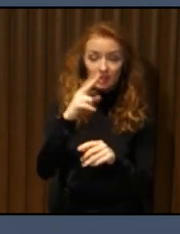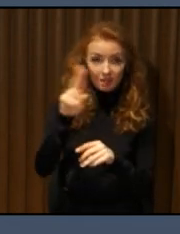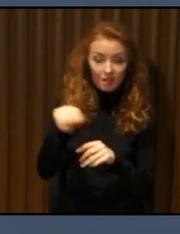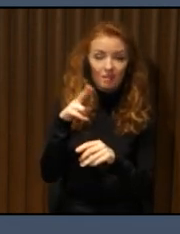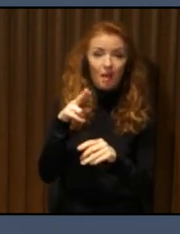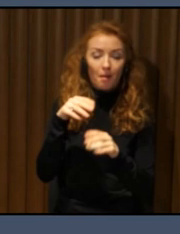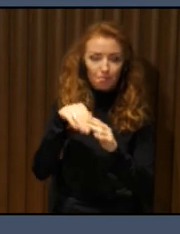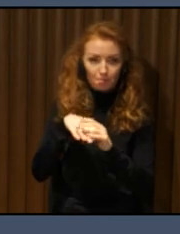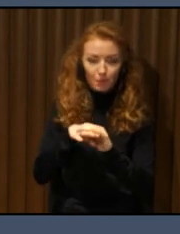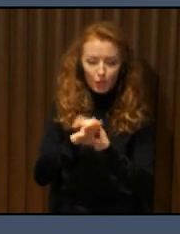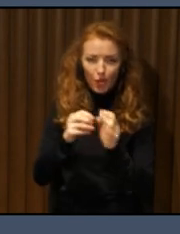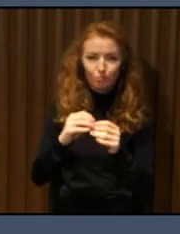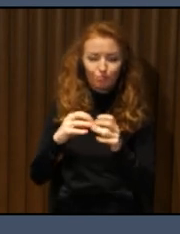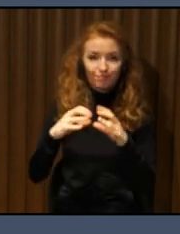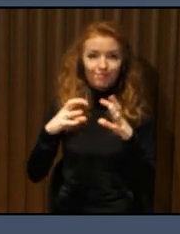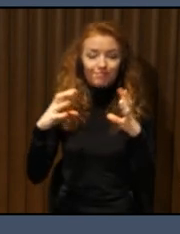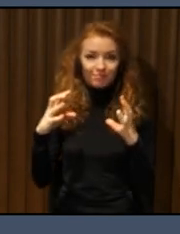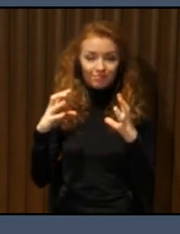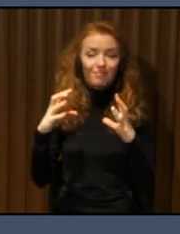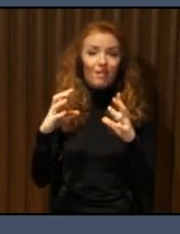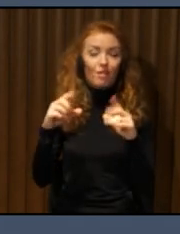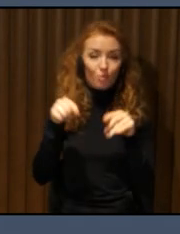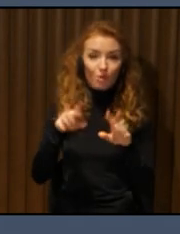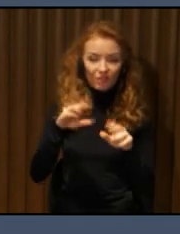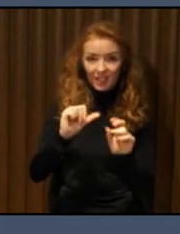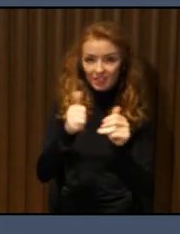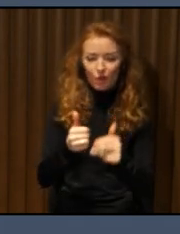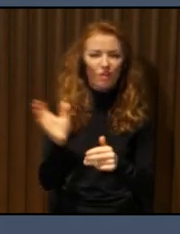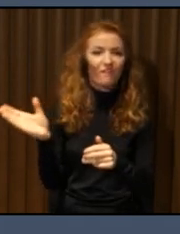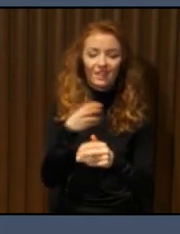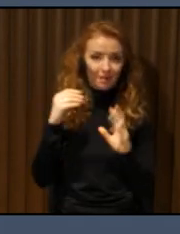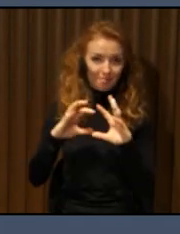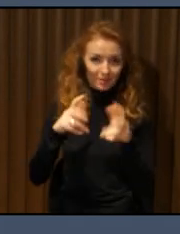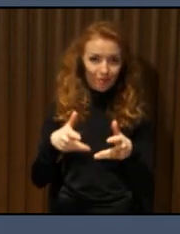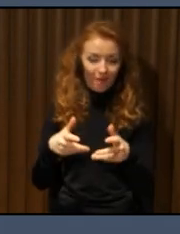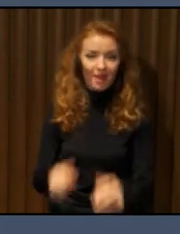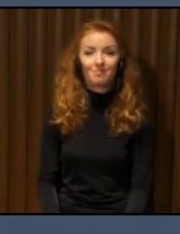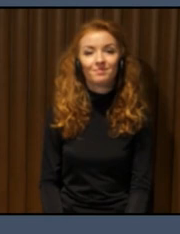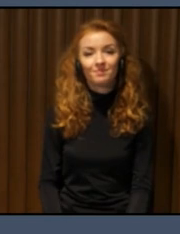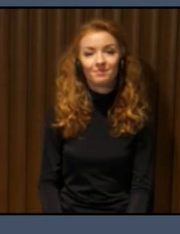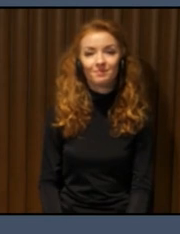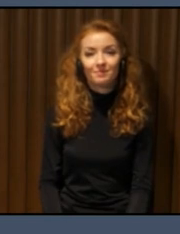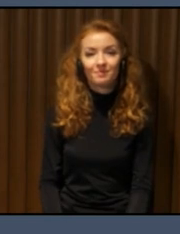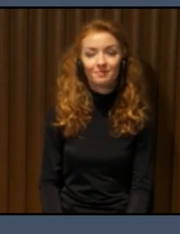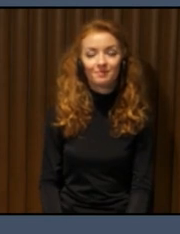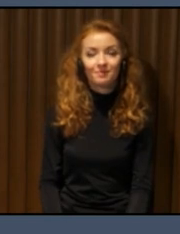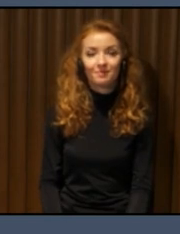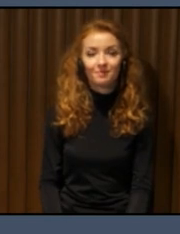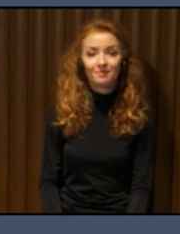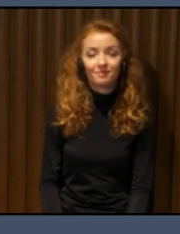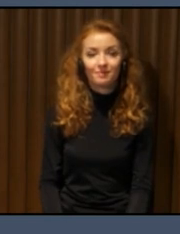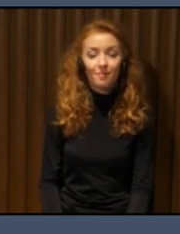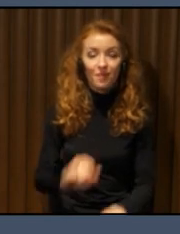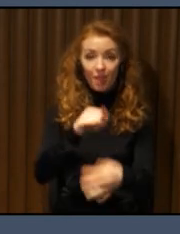that Eldar, Dina, Pavel, Inbal, Moshe, Tahel, and Liel can also feel comfortable in their own homes